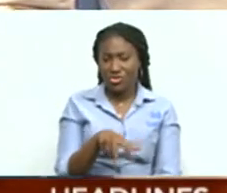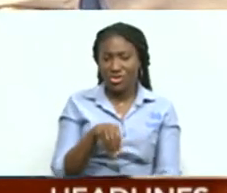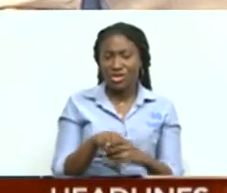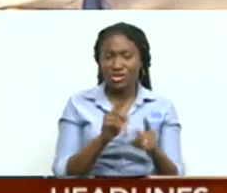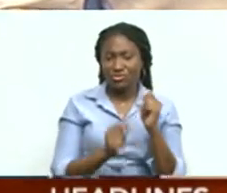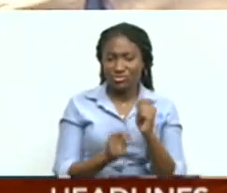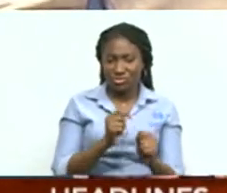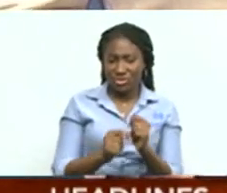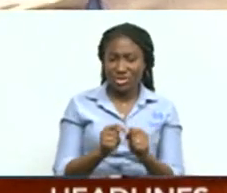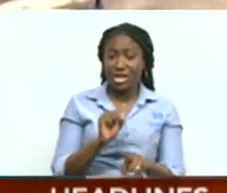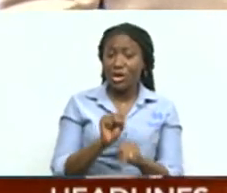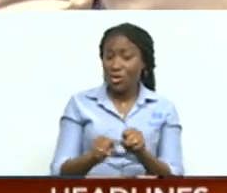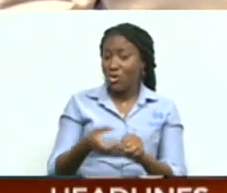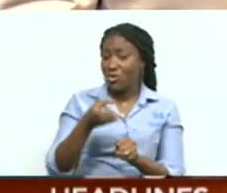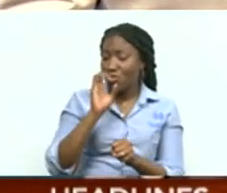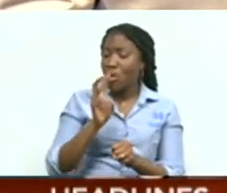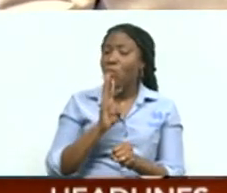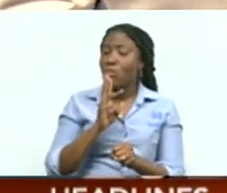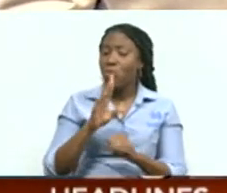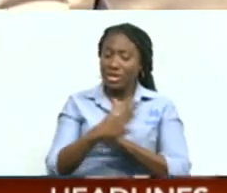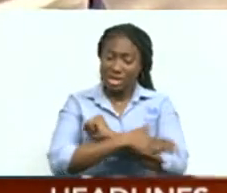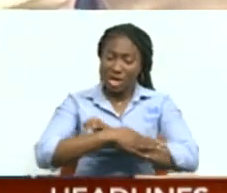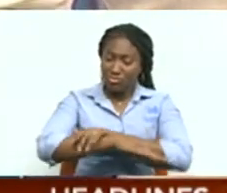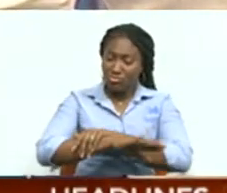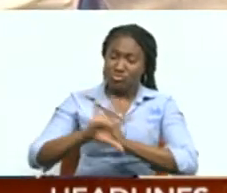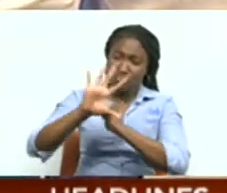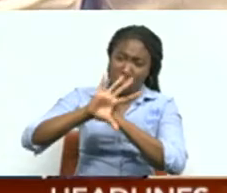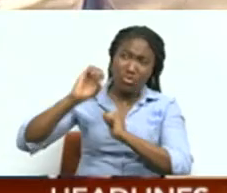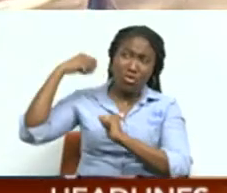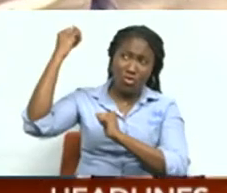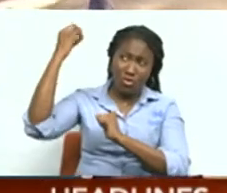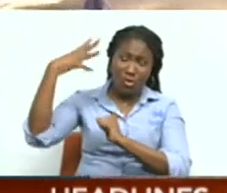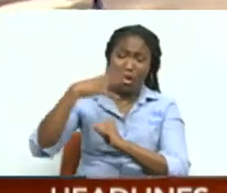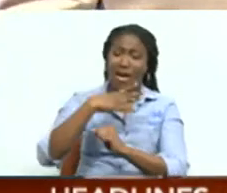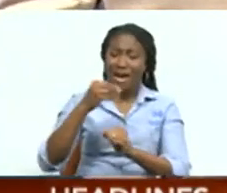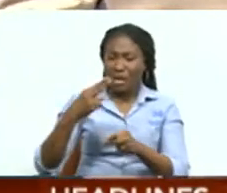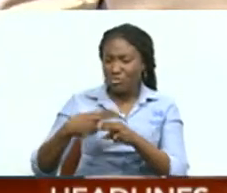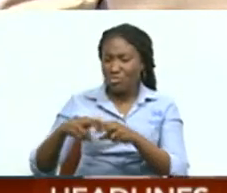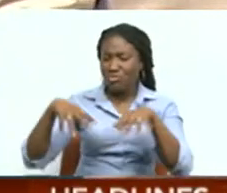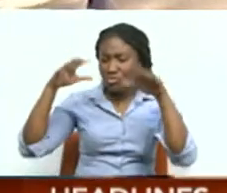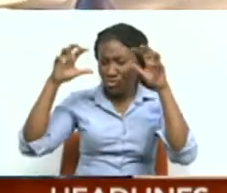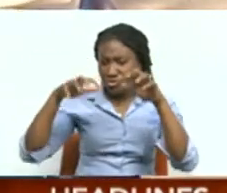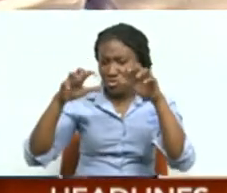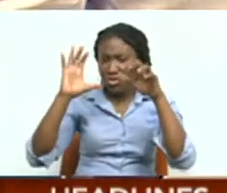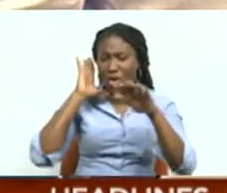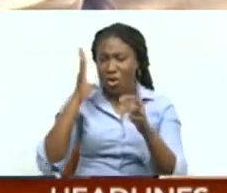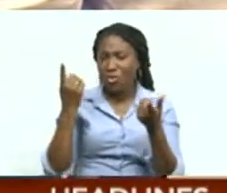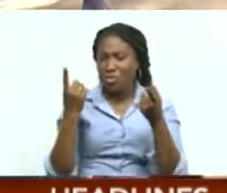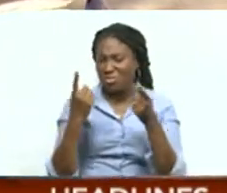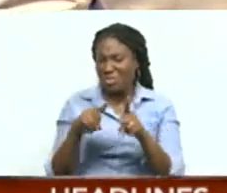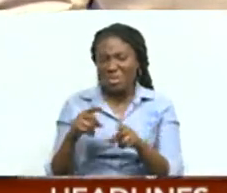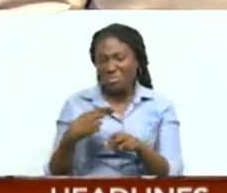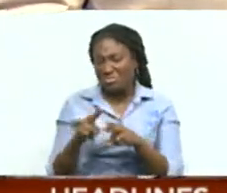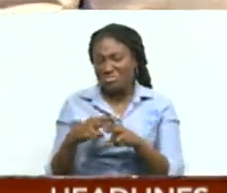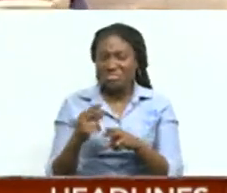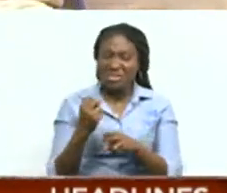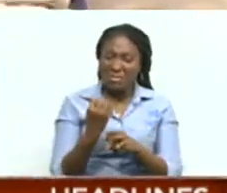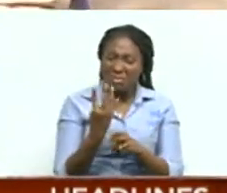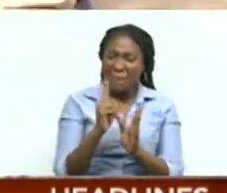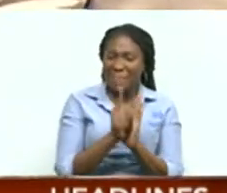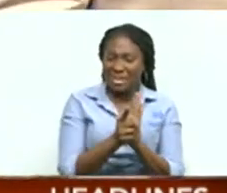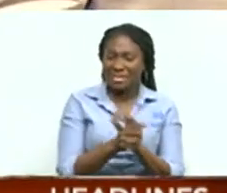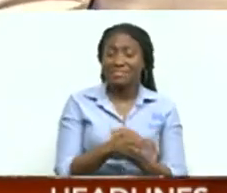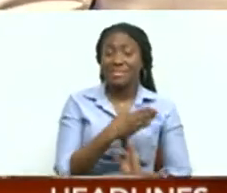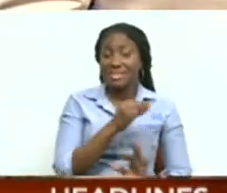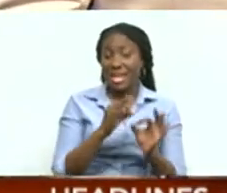Still walk with your water and sunscreen as you head out, and those brief showers, rather, should last no longer than a couple of minutes. If